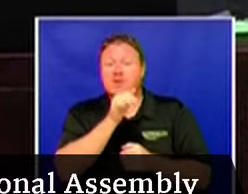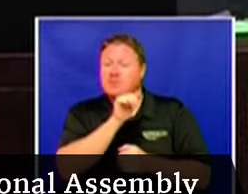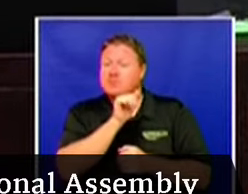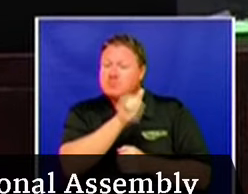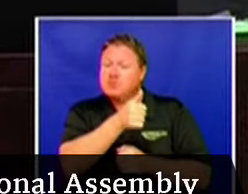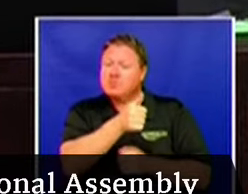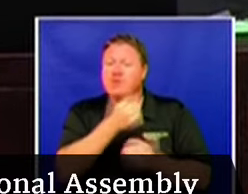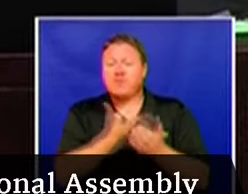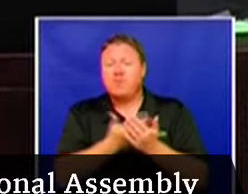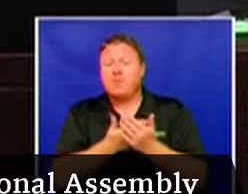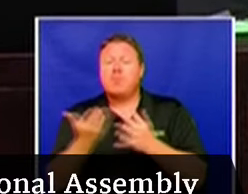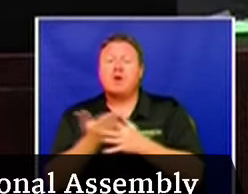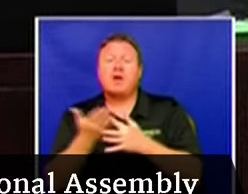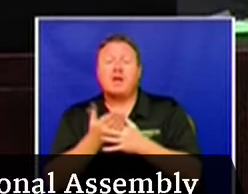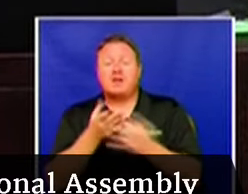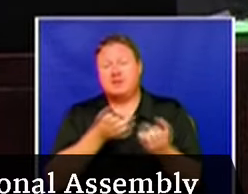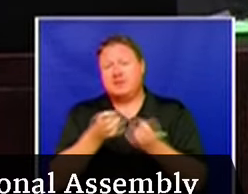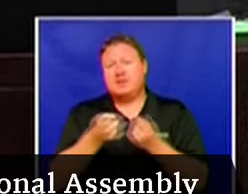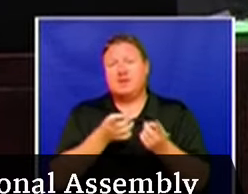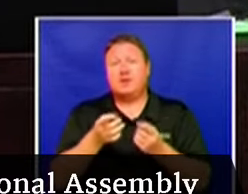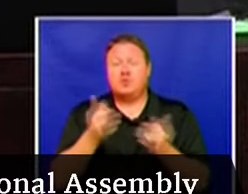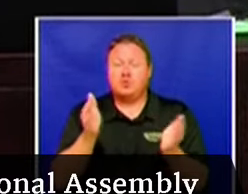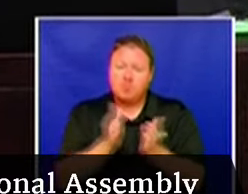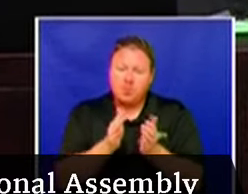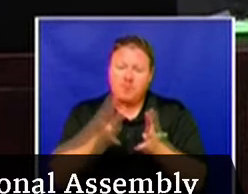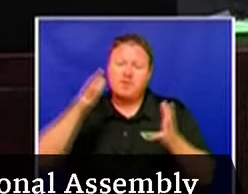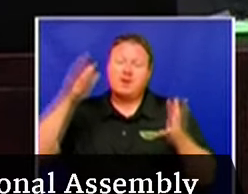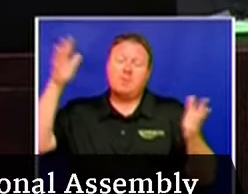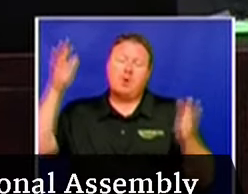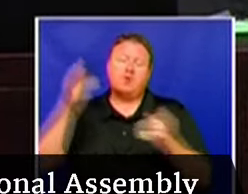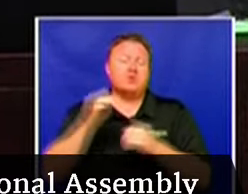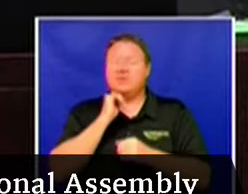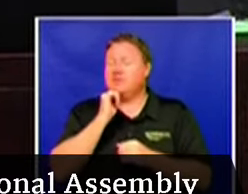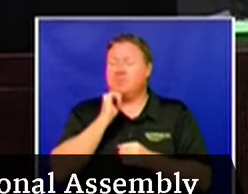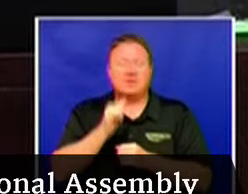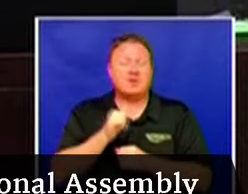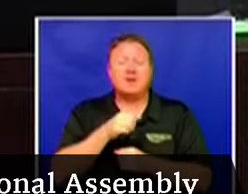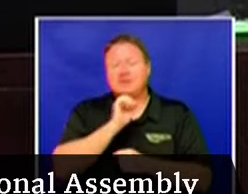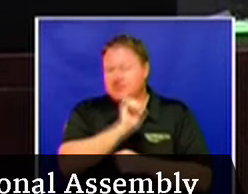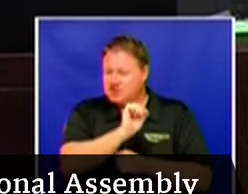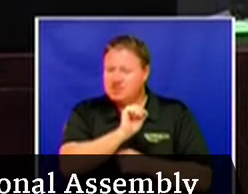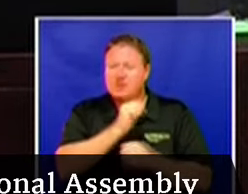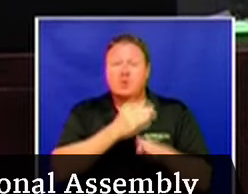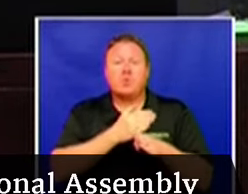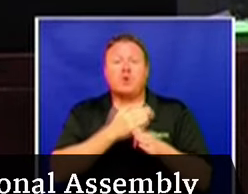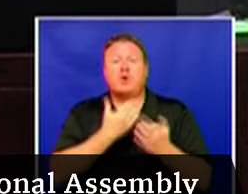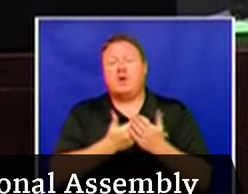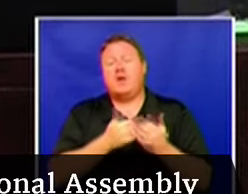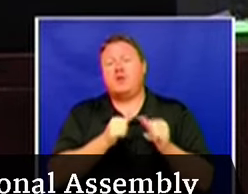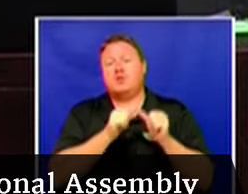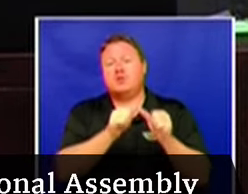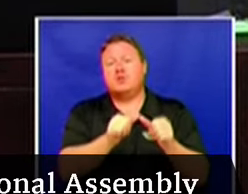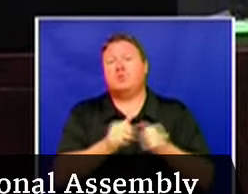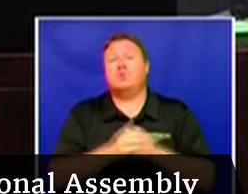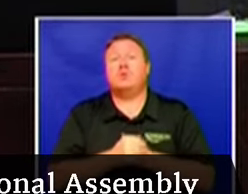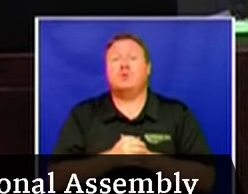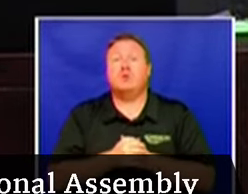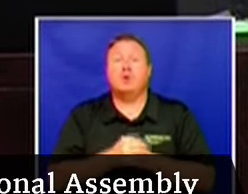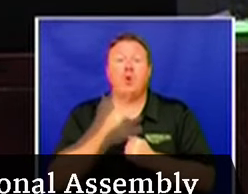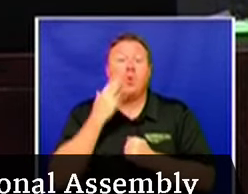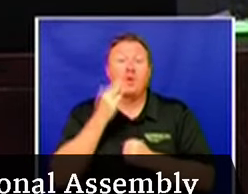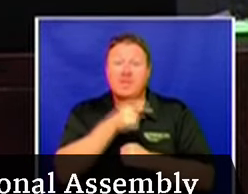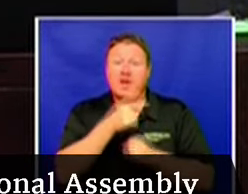large, important, high-flying, or whatever, they will be able to do so. And when they do so, we